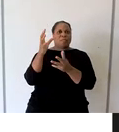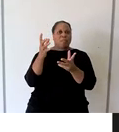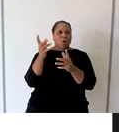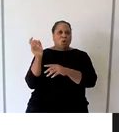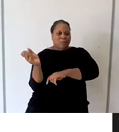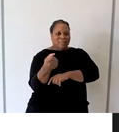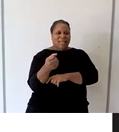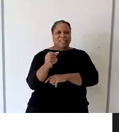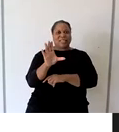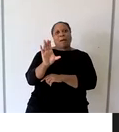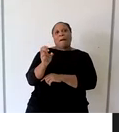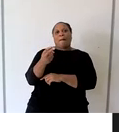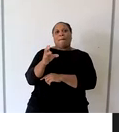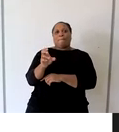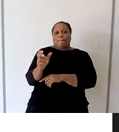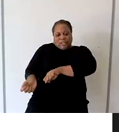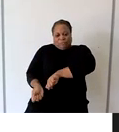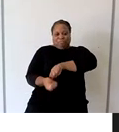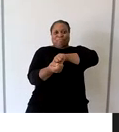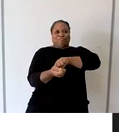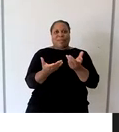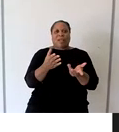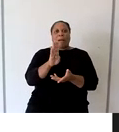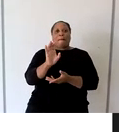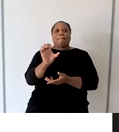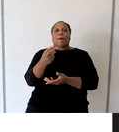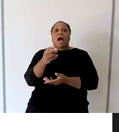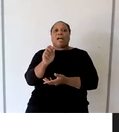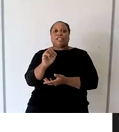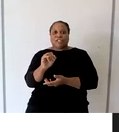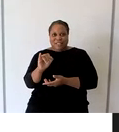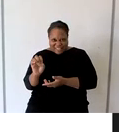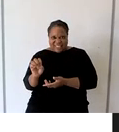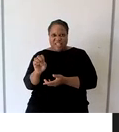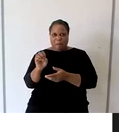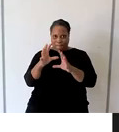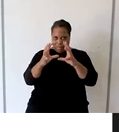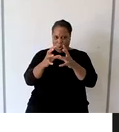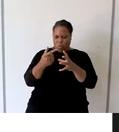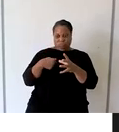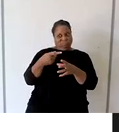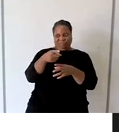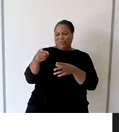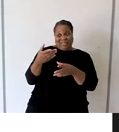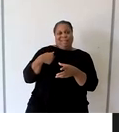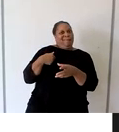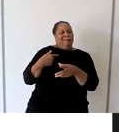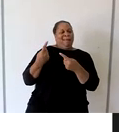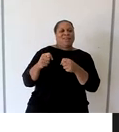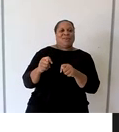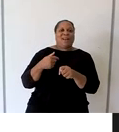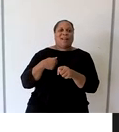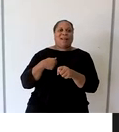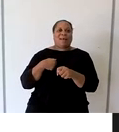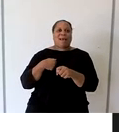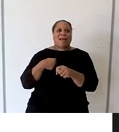ball, anything that they offered, I was there to try it. And I've also been a camp